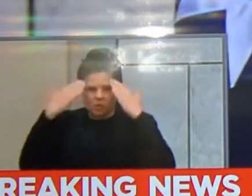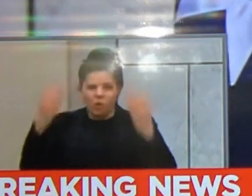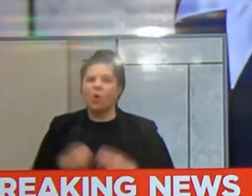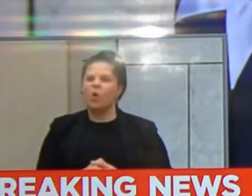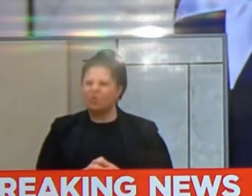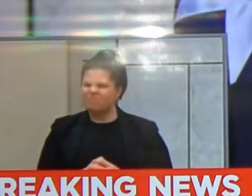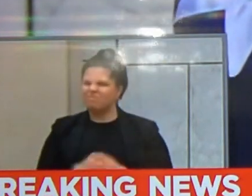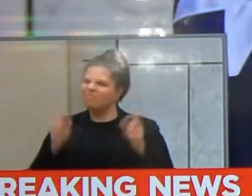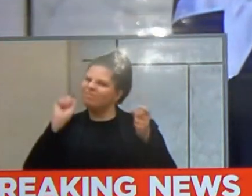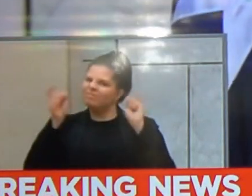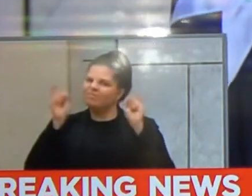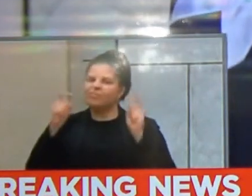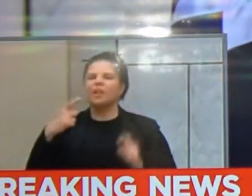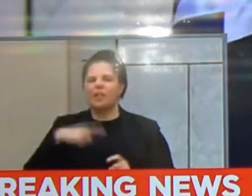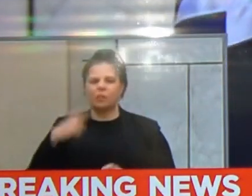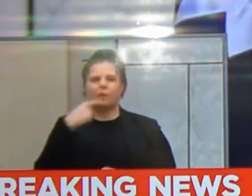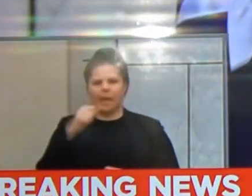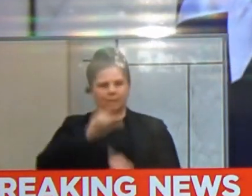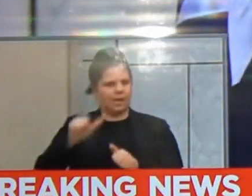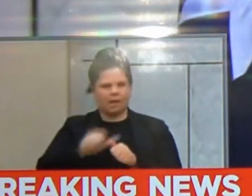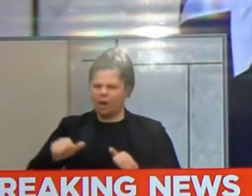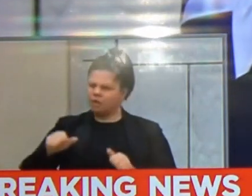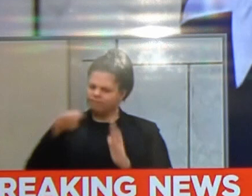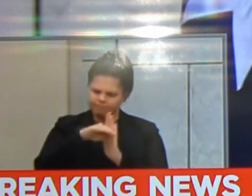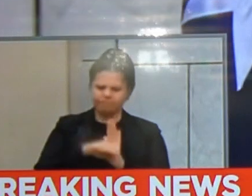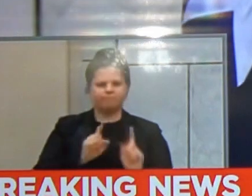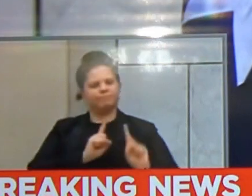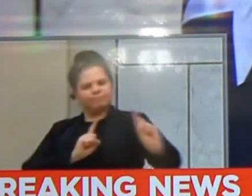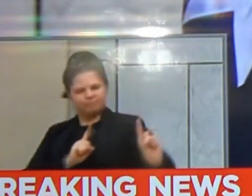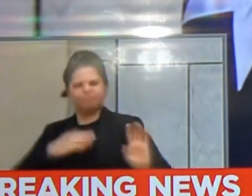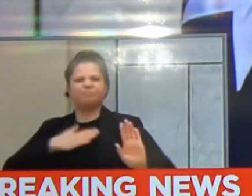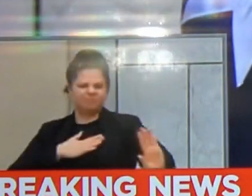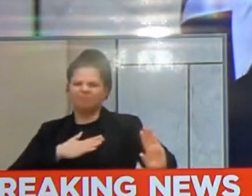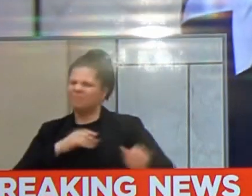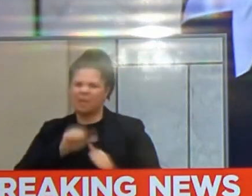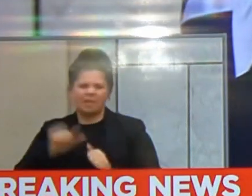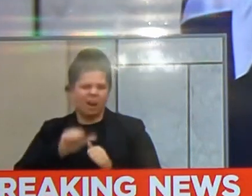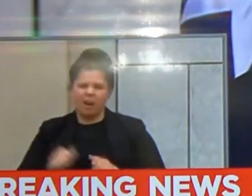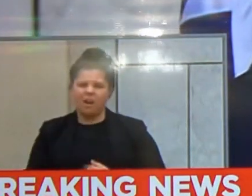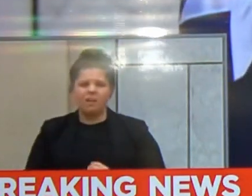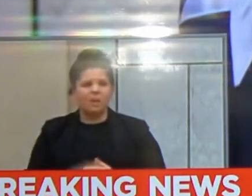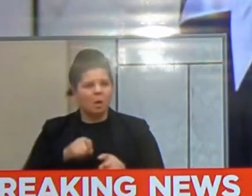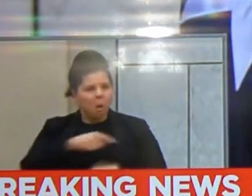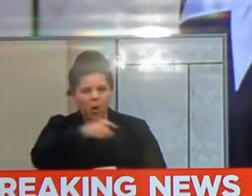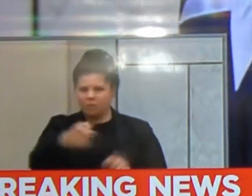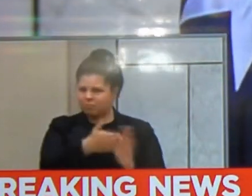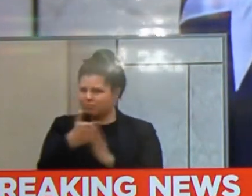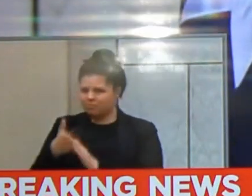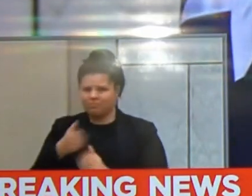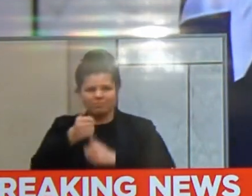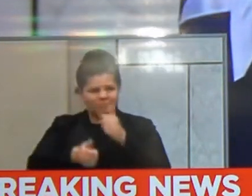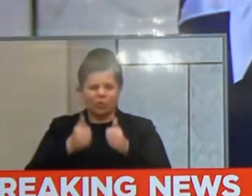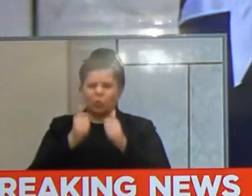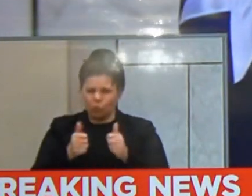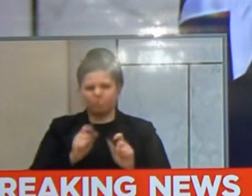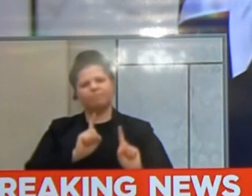we introduced these social distancing measures that we've all been taking to heart really well. And I, like the Prime